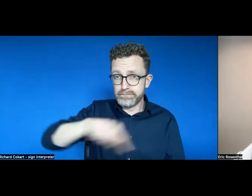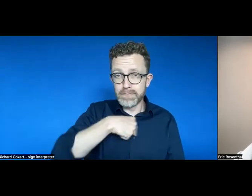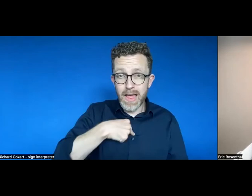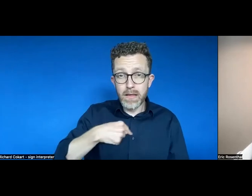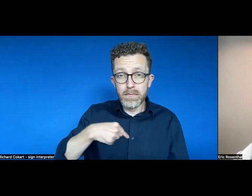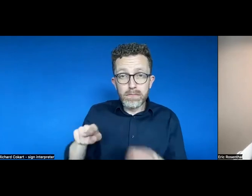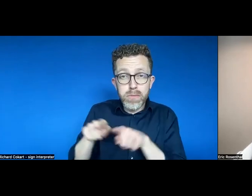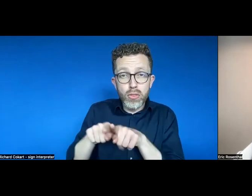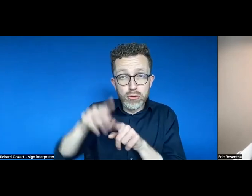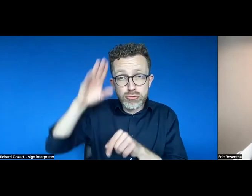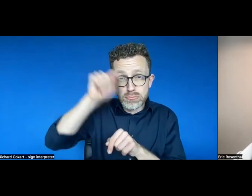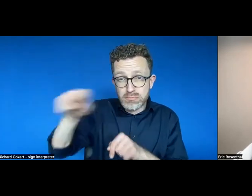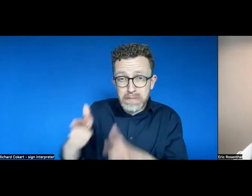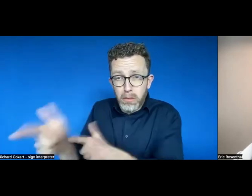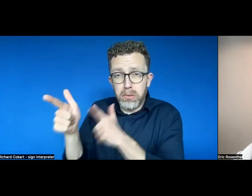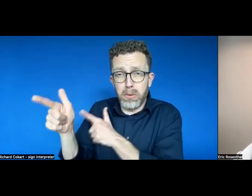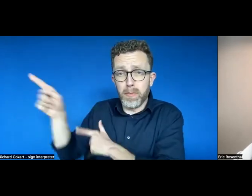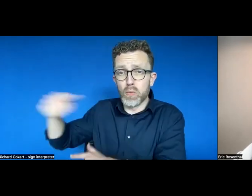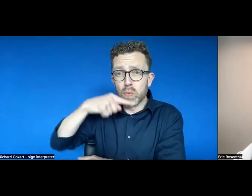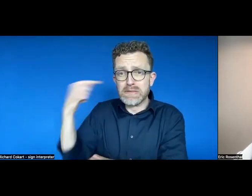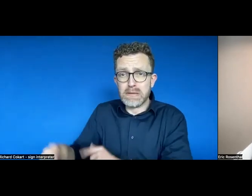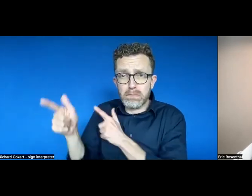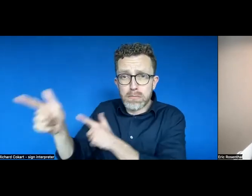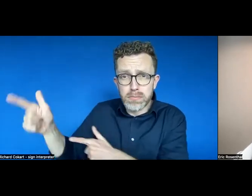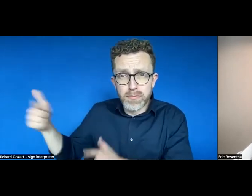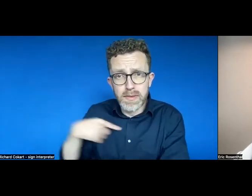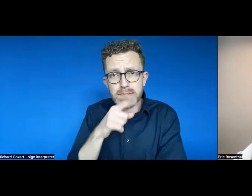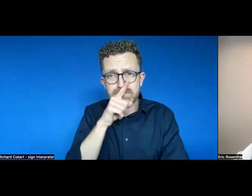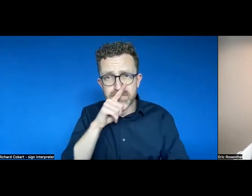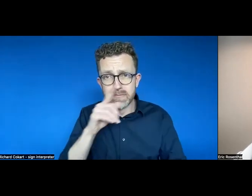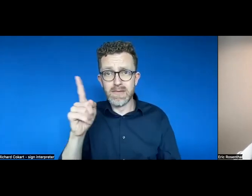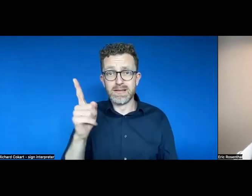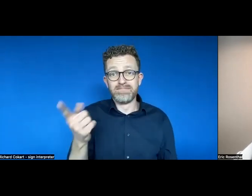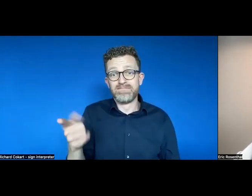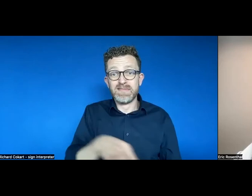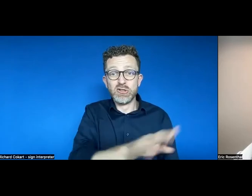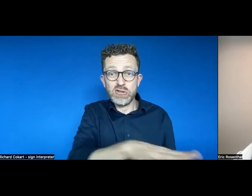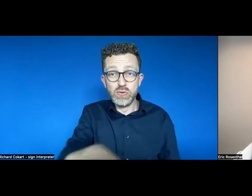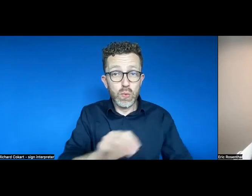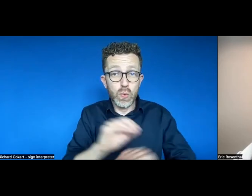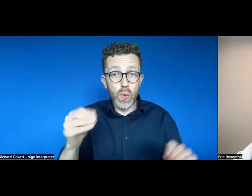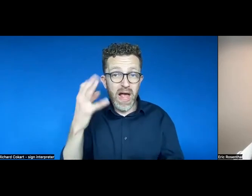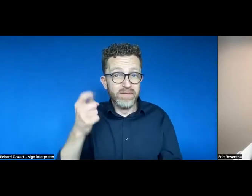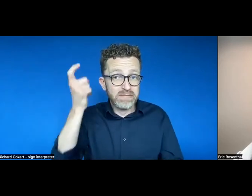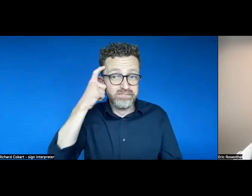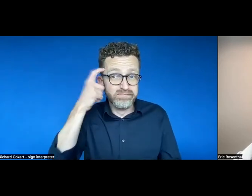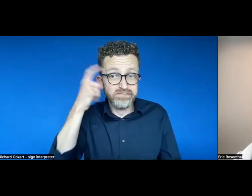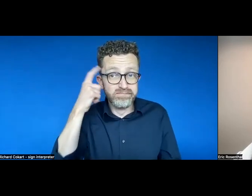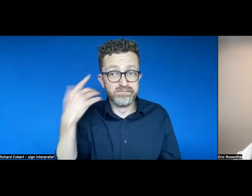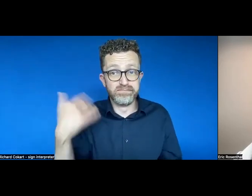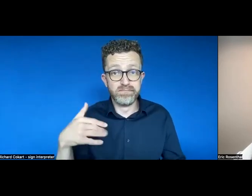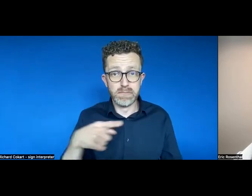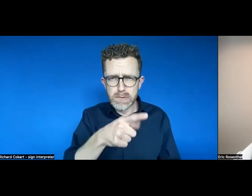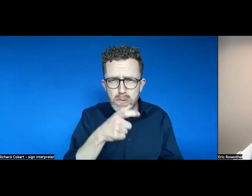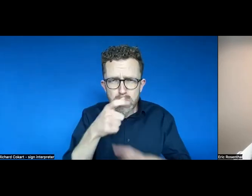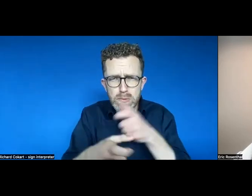do, to put these children on the map, to make the world aware of what is going on about them. That's why we go in